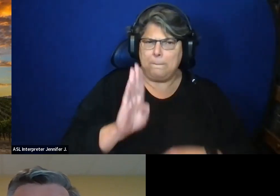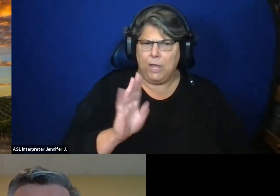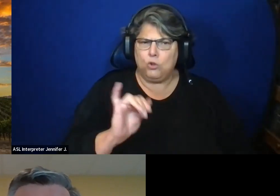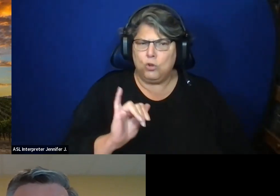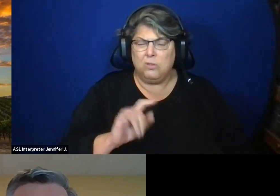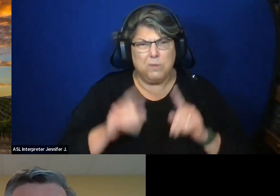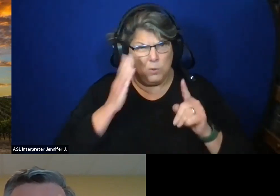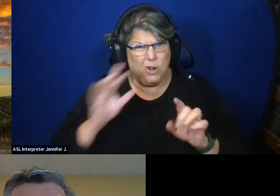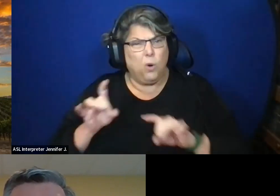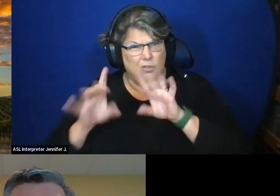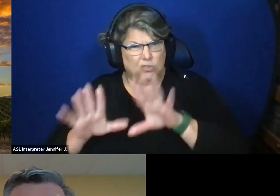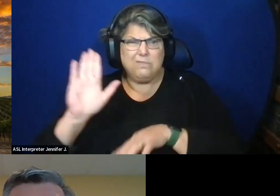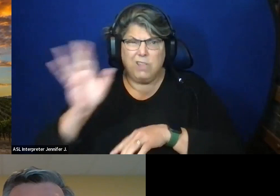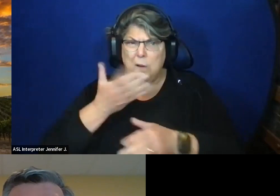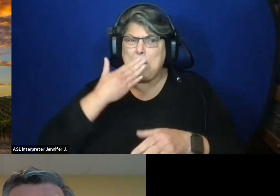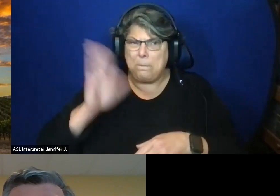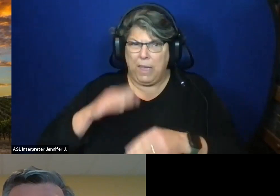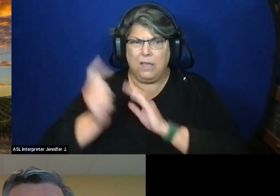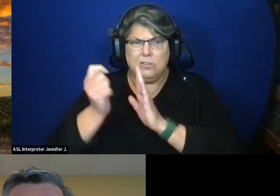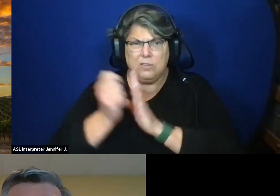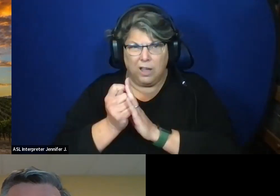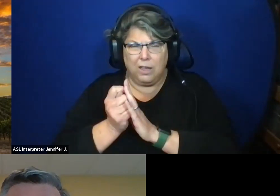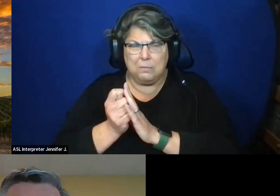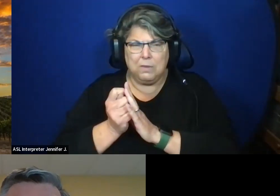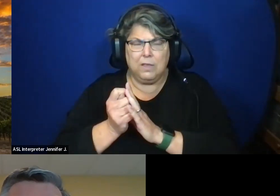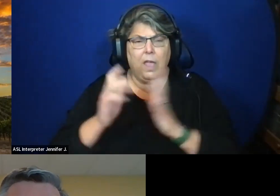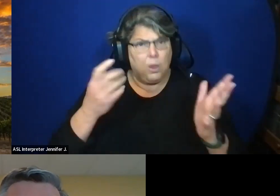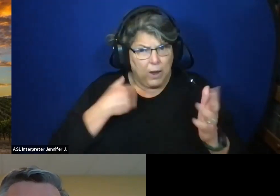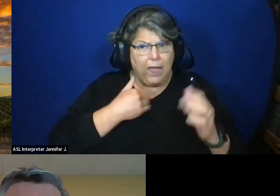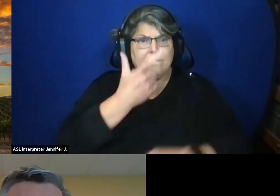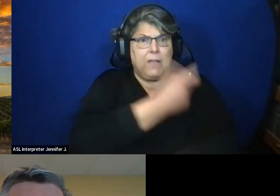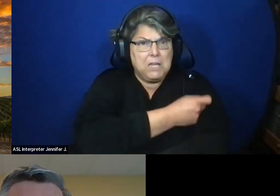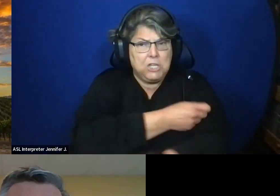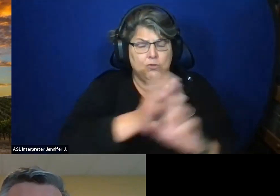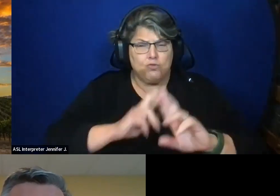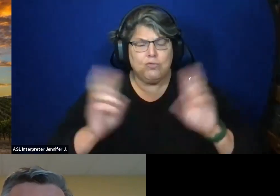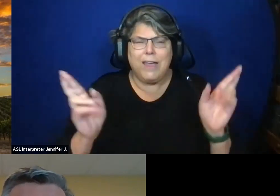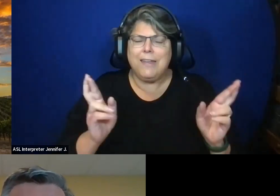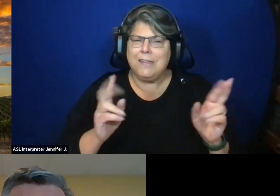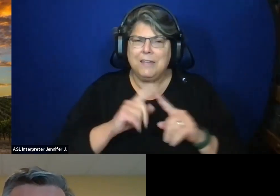had a big season. And even though the vaccine is positioned well, I think it's a bit of a culmination of a number of